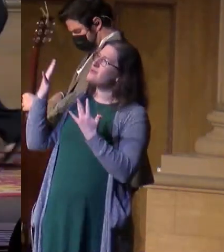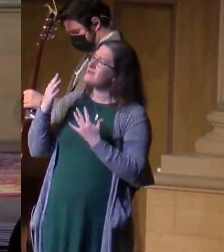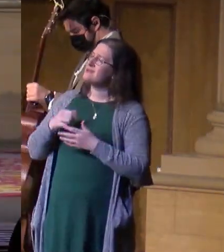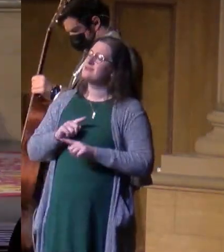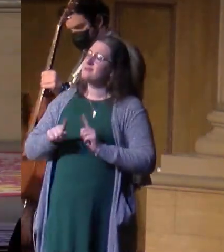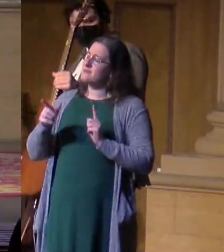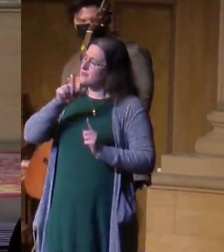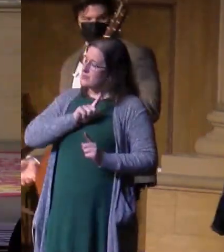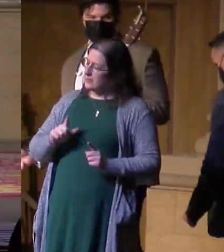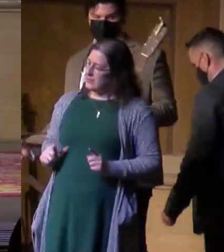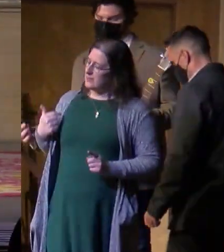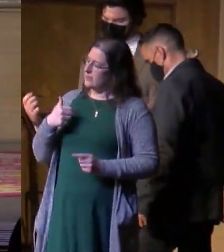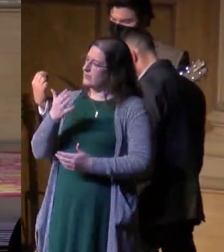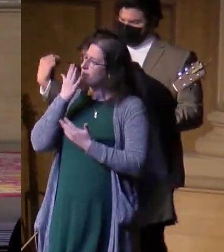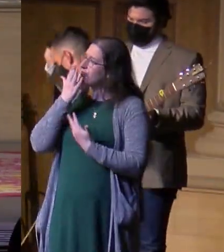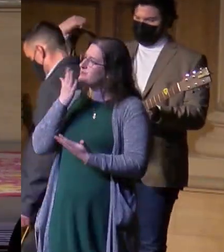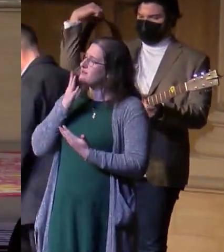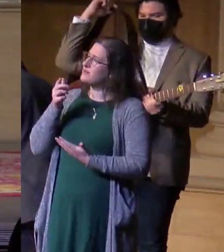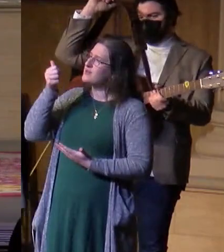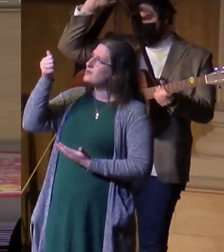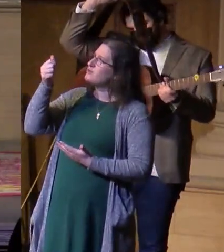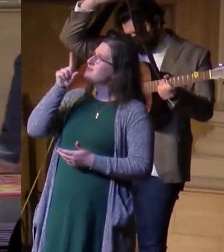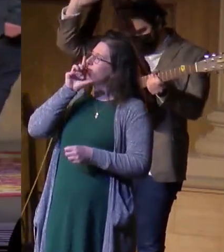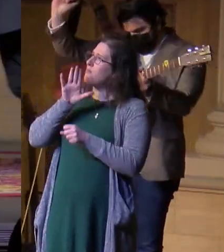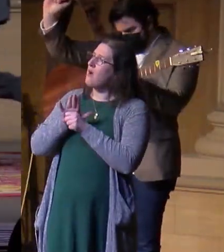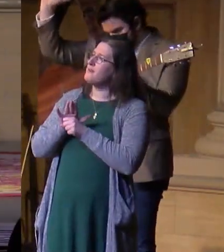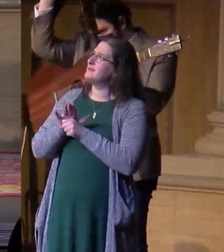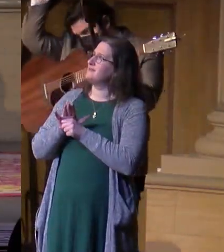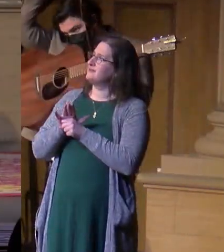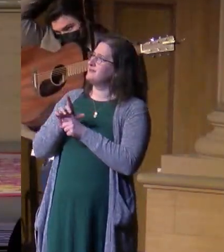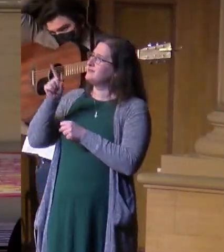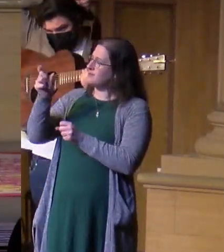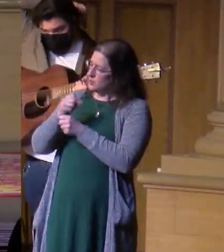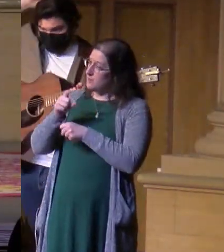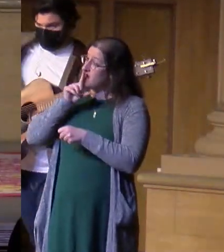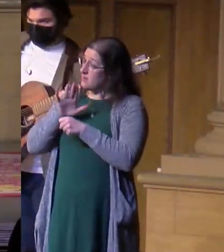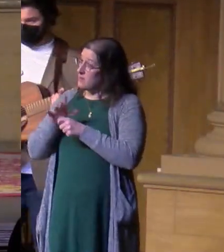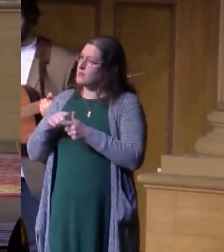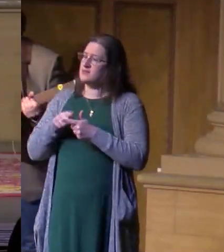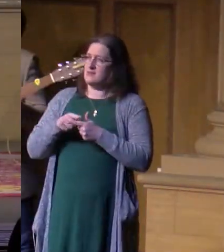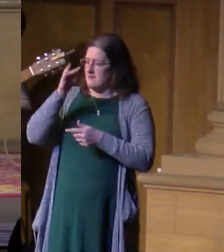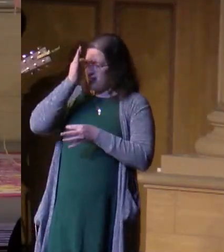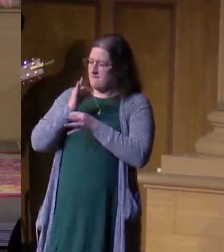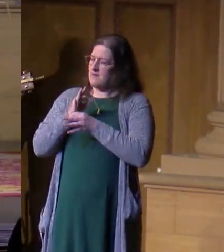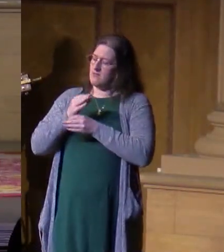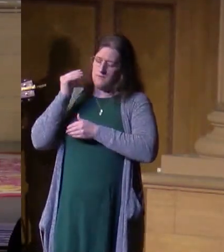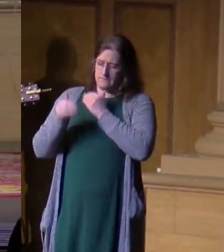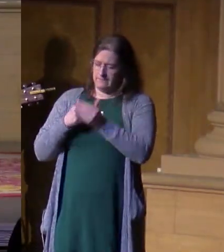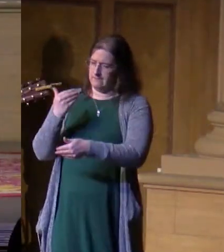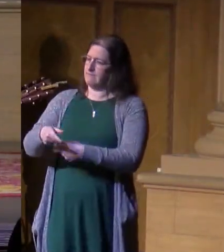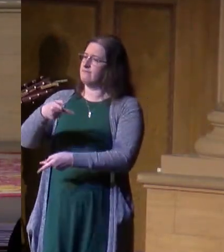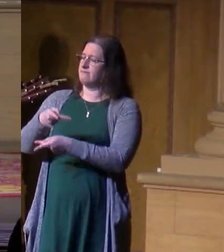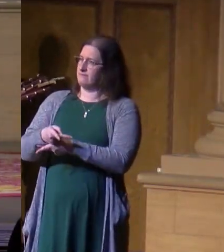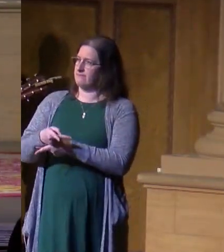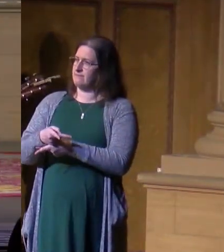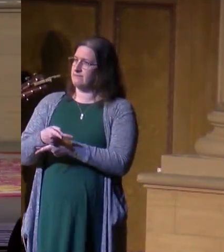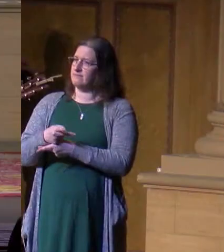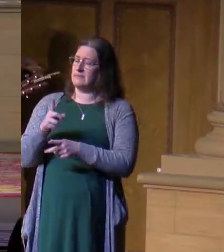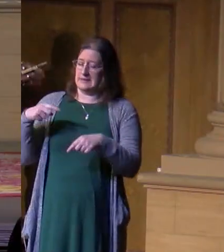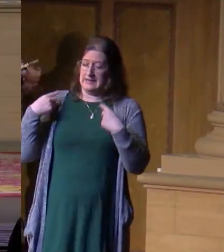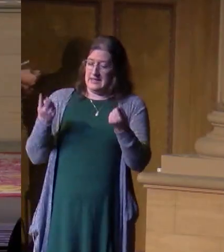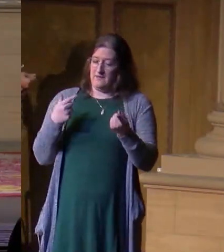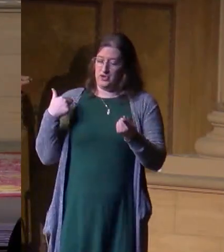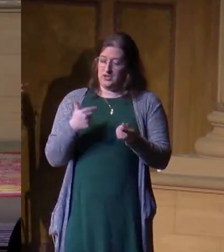Lord, we're just so thankful that you're a God of promises. Lord, that you make promises and you're faithful to keep them. That since the fall of man, you